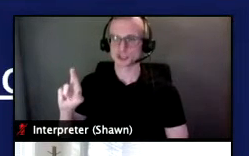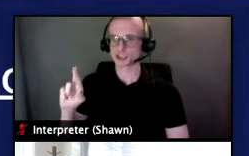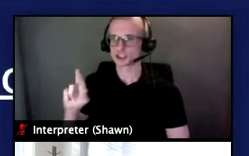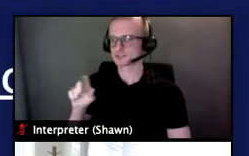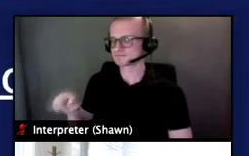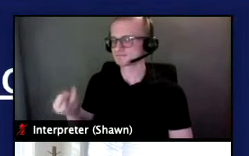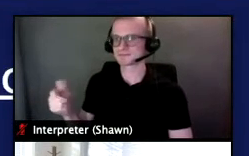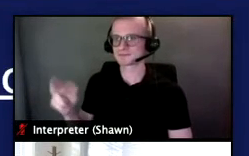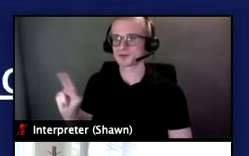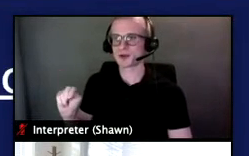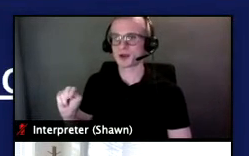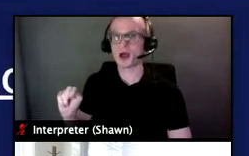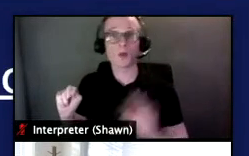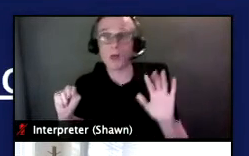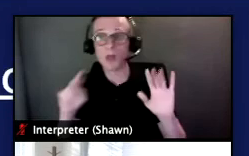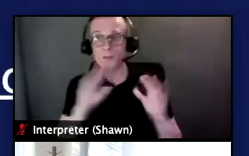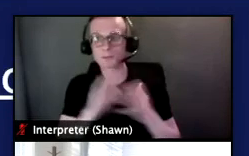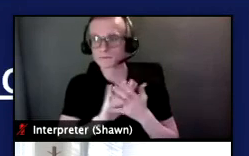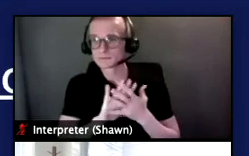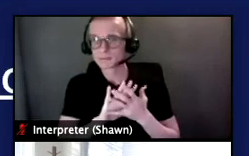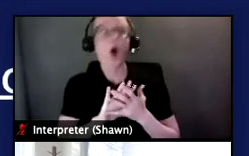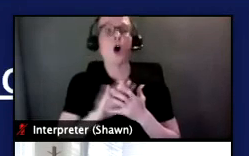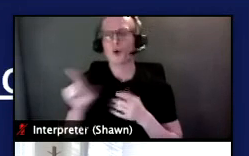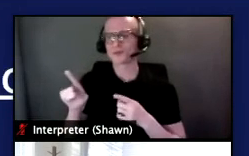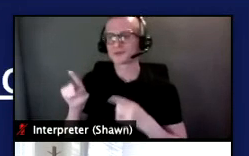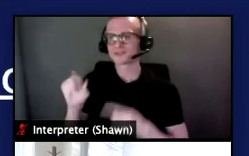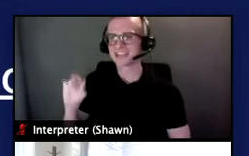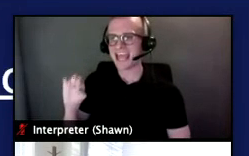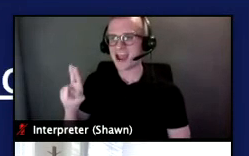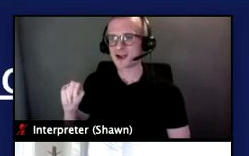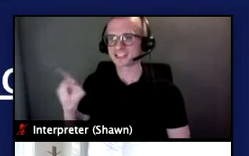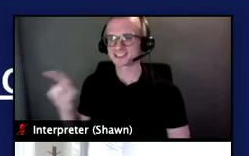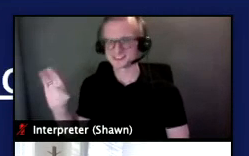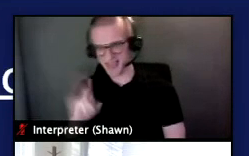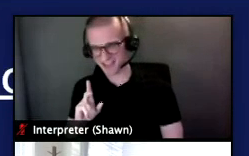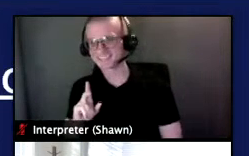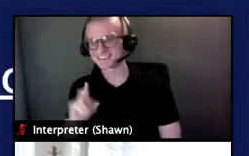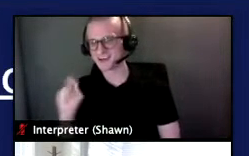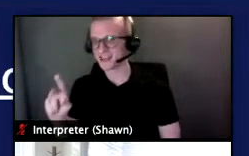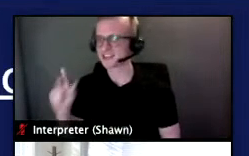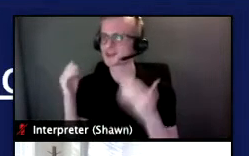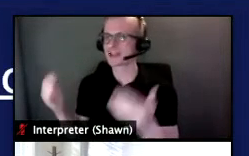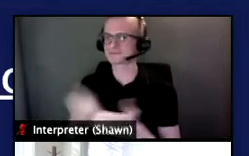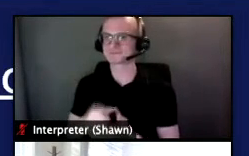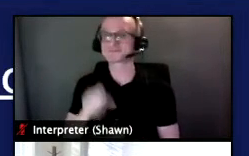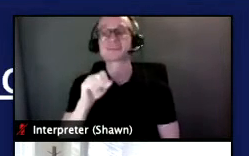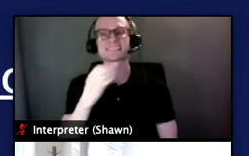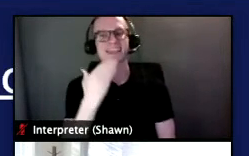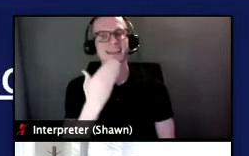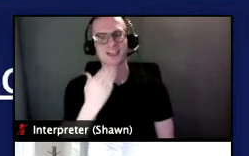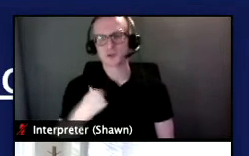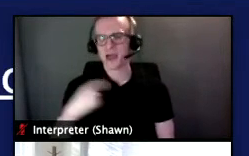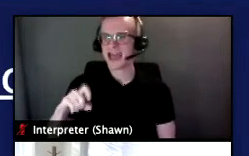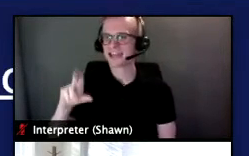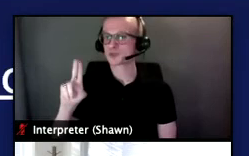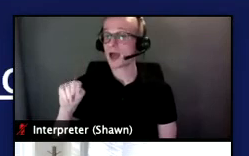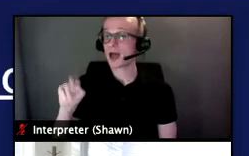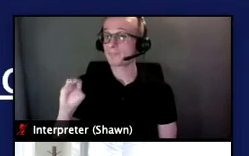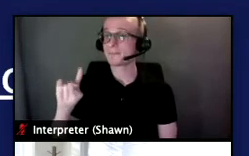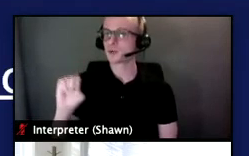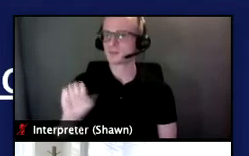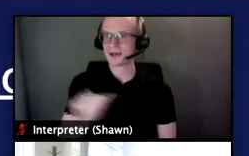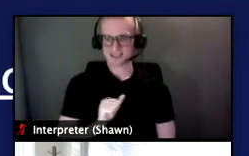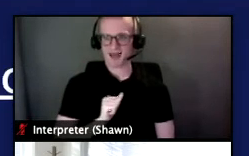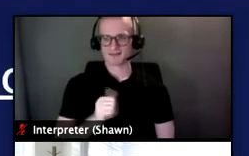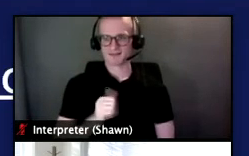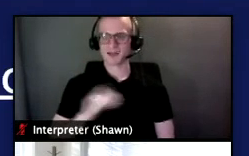say out like there you go, Erin. Oh, no worries. Go ahead. Thank you. I had to unmute myself. Thank you. The second part of